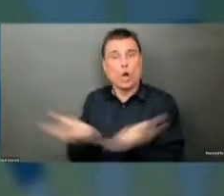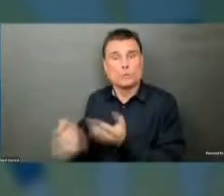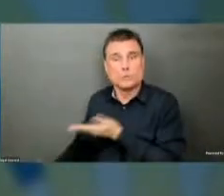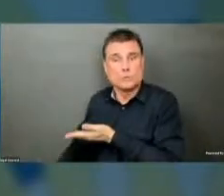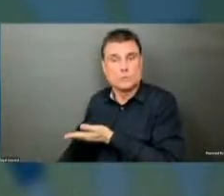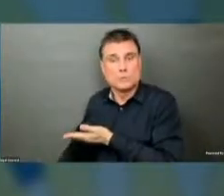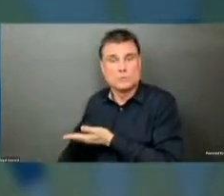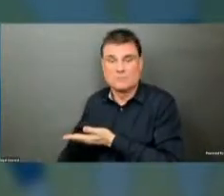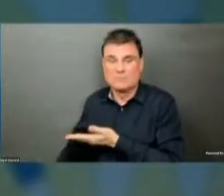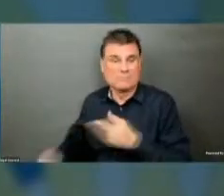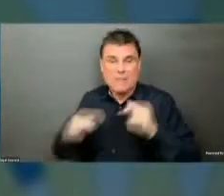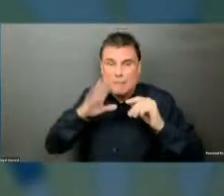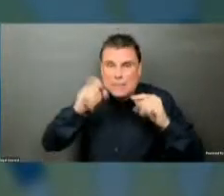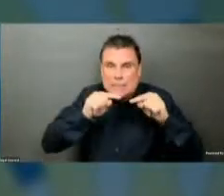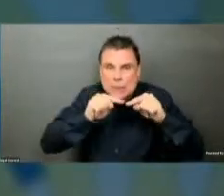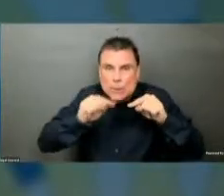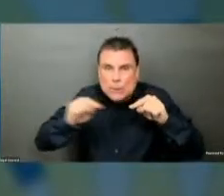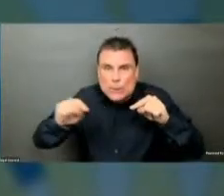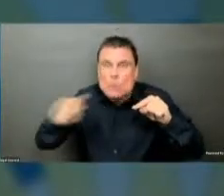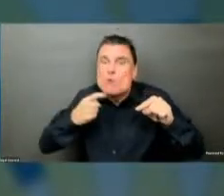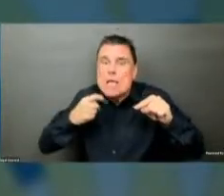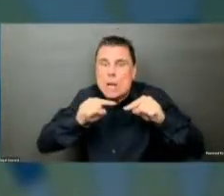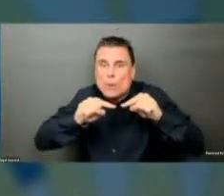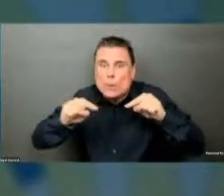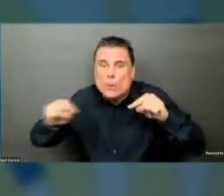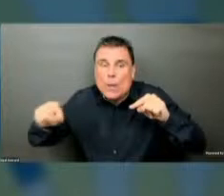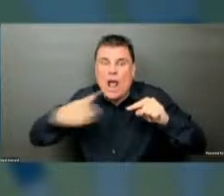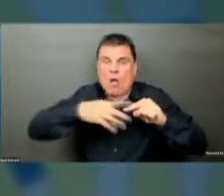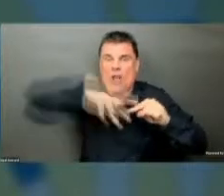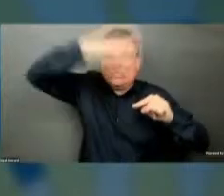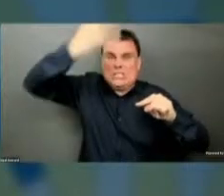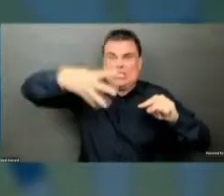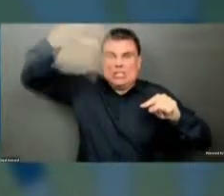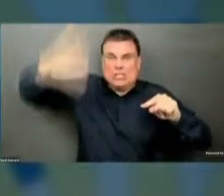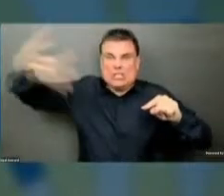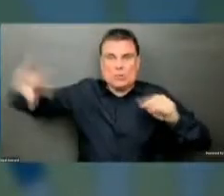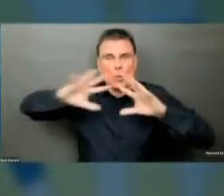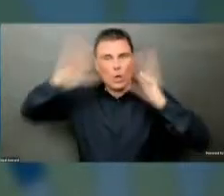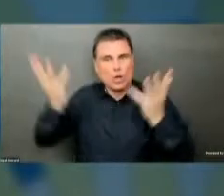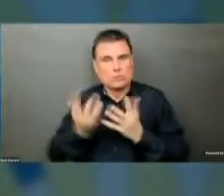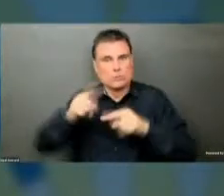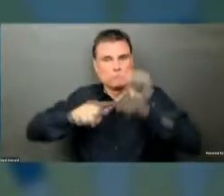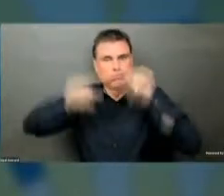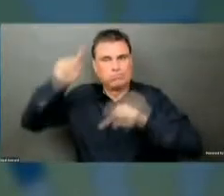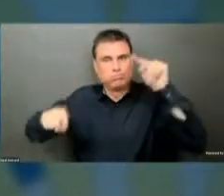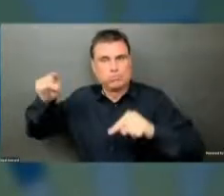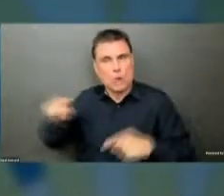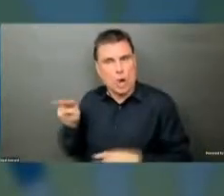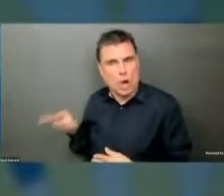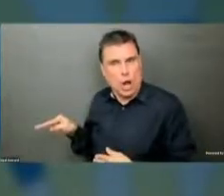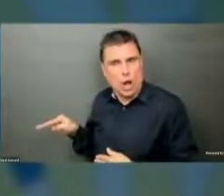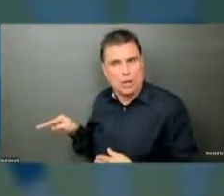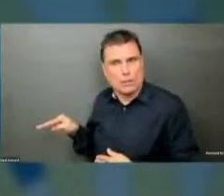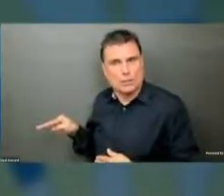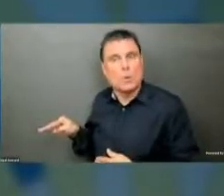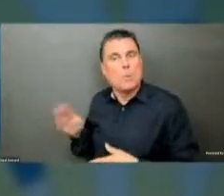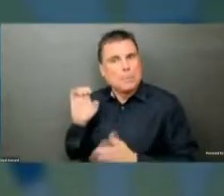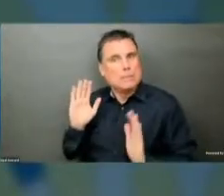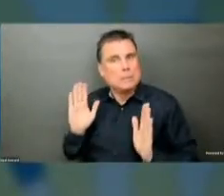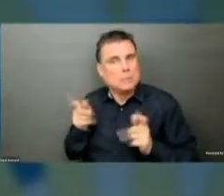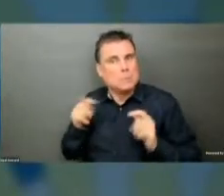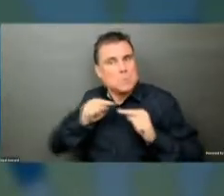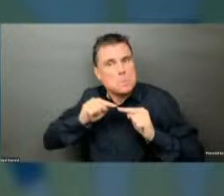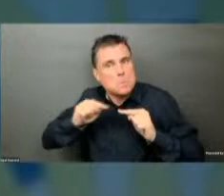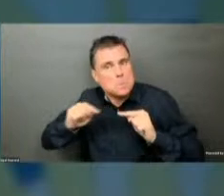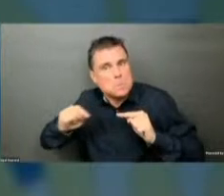waves, but that across the board things are starting to settle down. And despite the concerns that we're